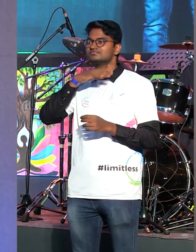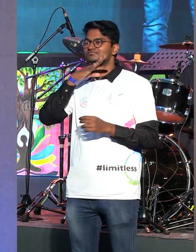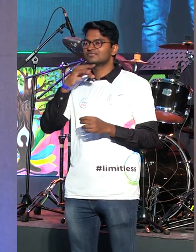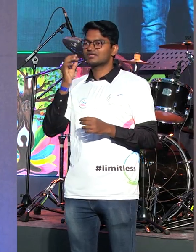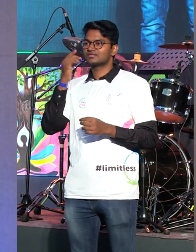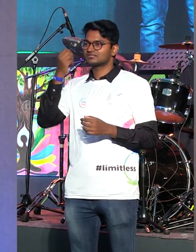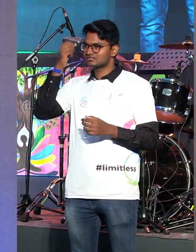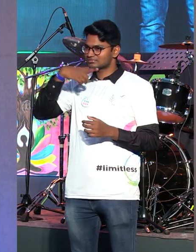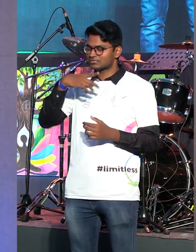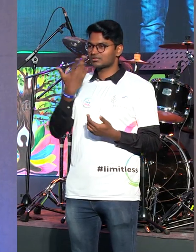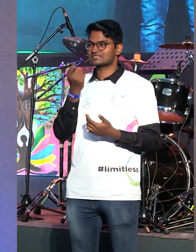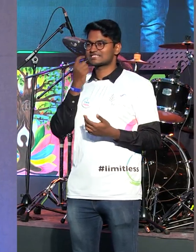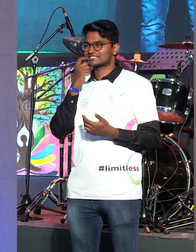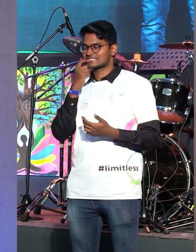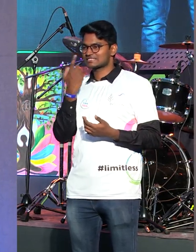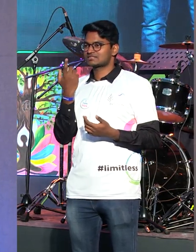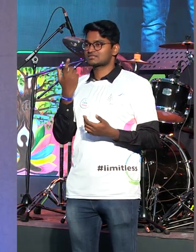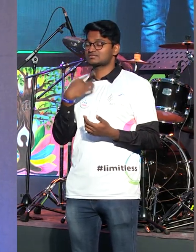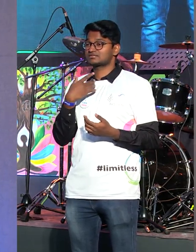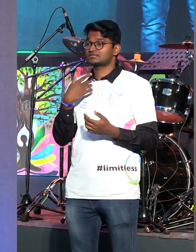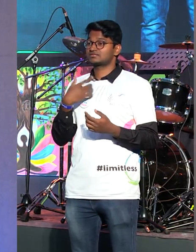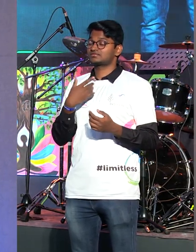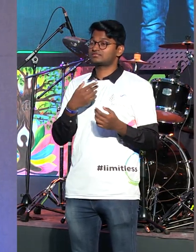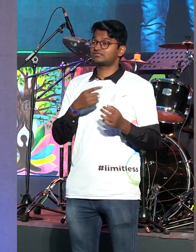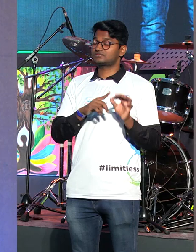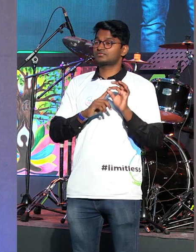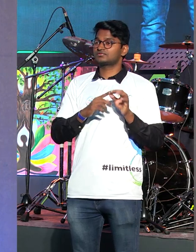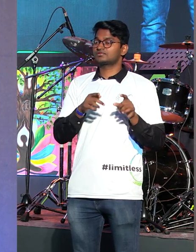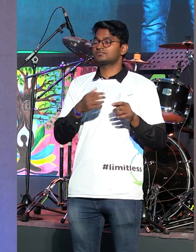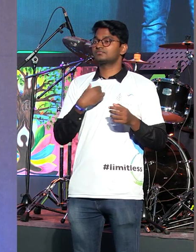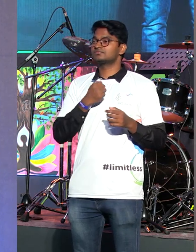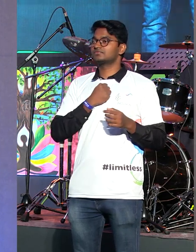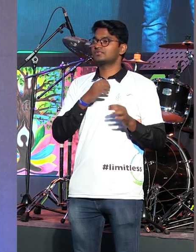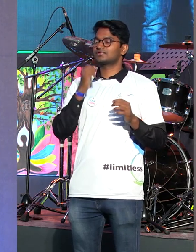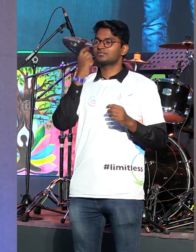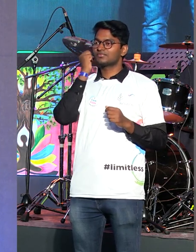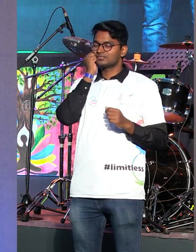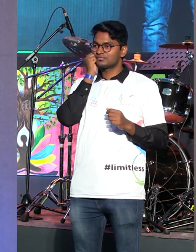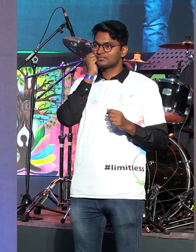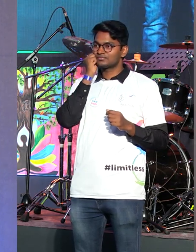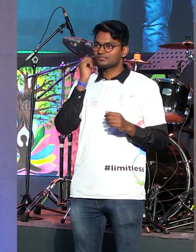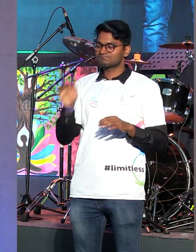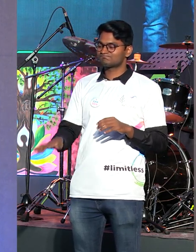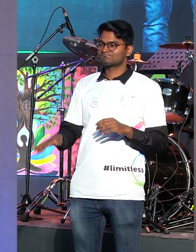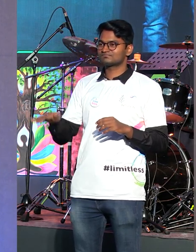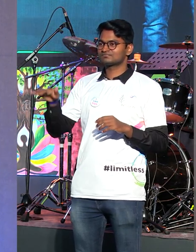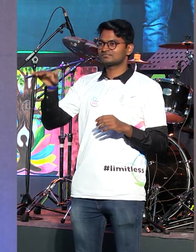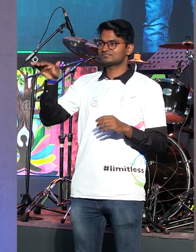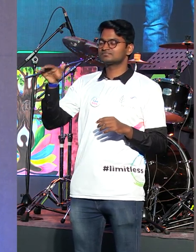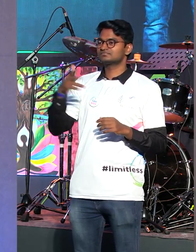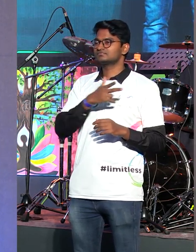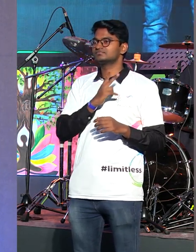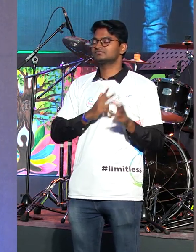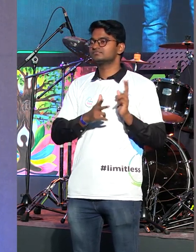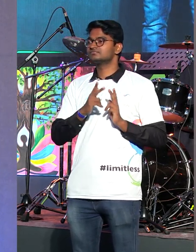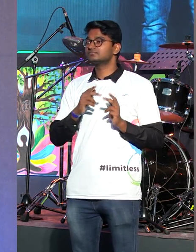very fortunate that my parents didn't put this complex in my head, but growing up years, you cannot escape this prejudice. So